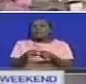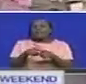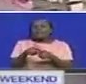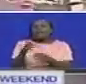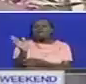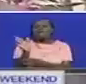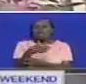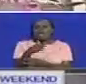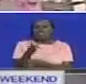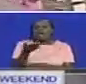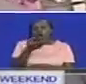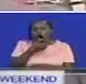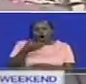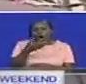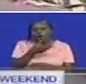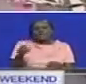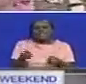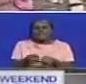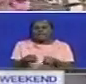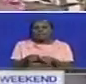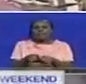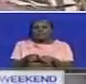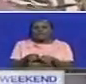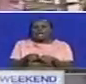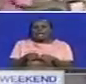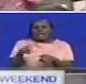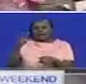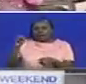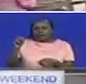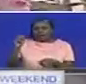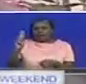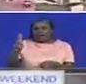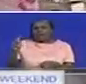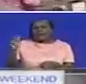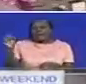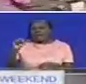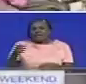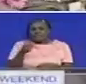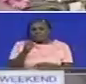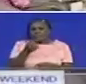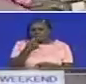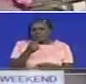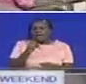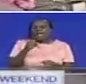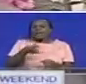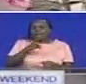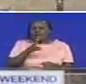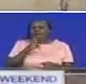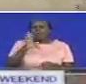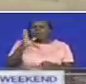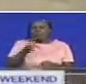oils. They come from fish, and also walnuts as well, packed with omega-3. And drink plenty of